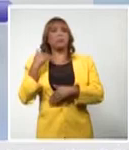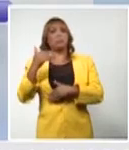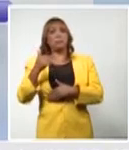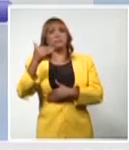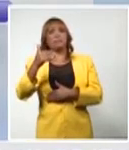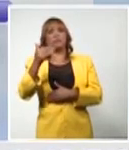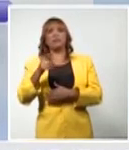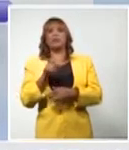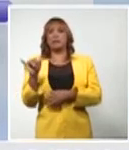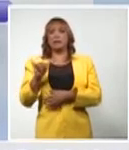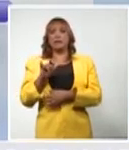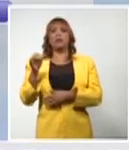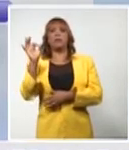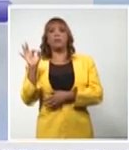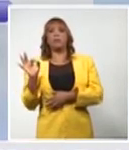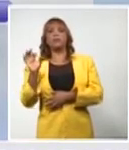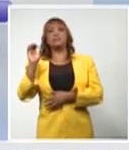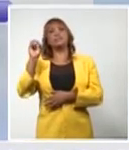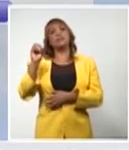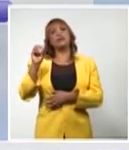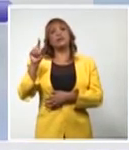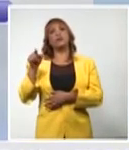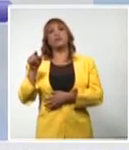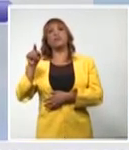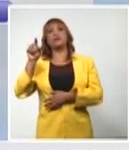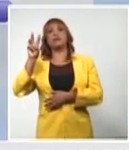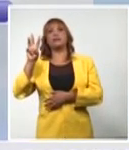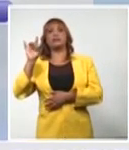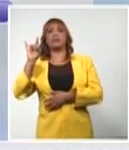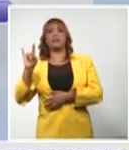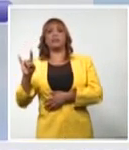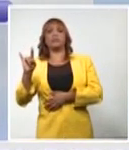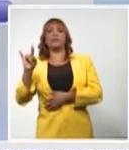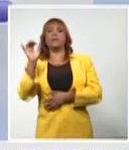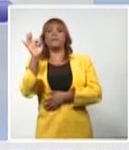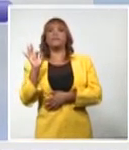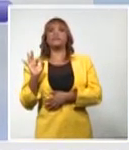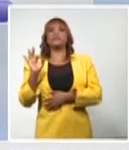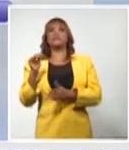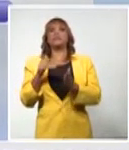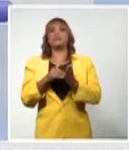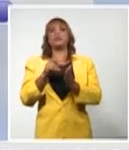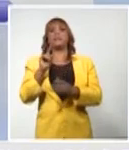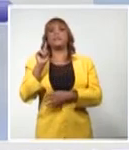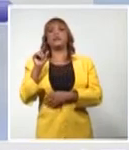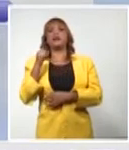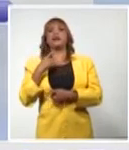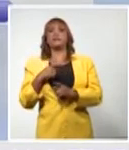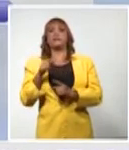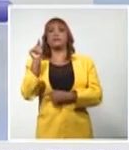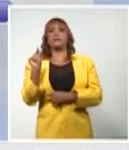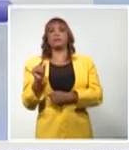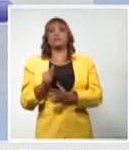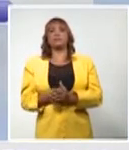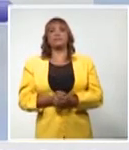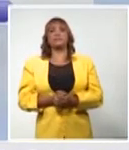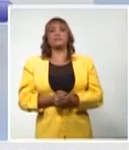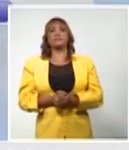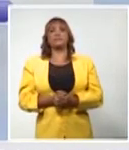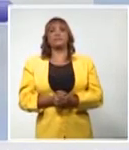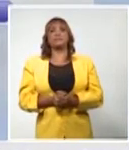3.65. Villa Clara's rate remains the same, standing at 0.39